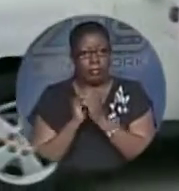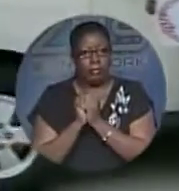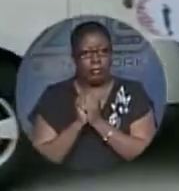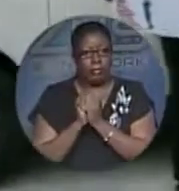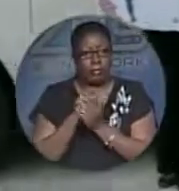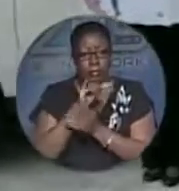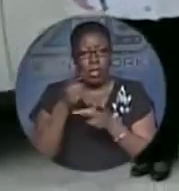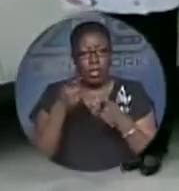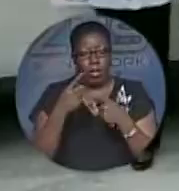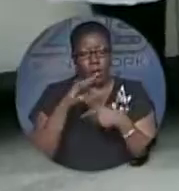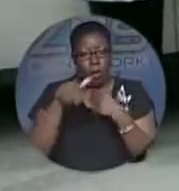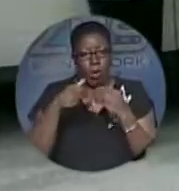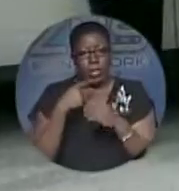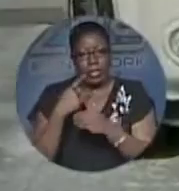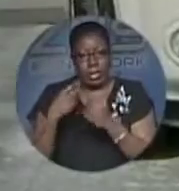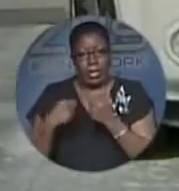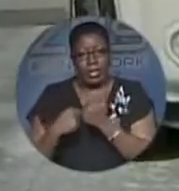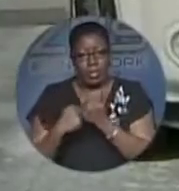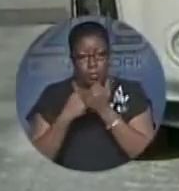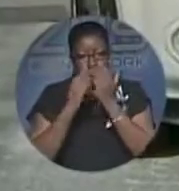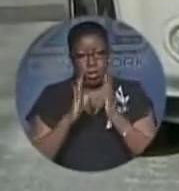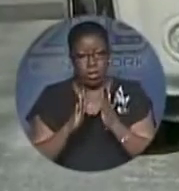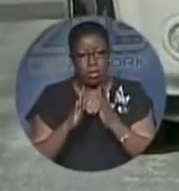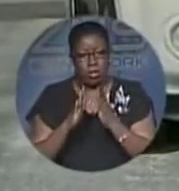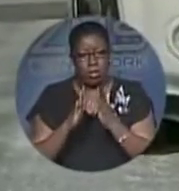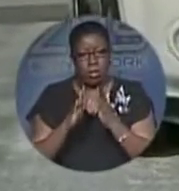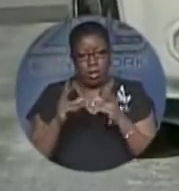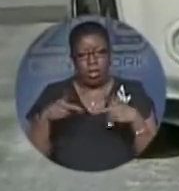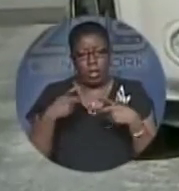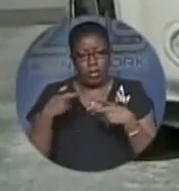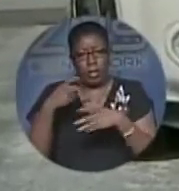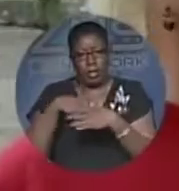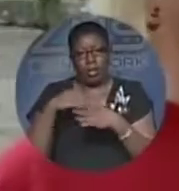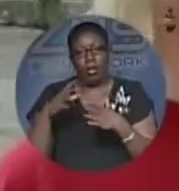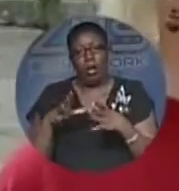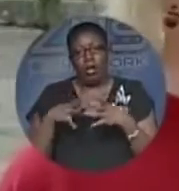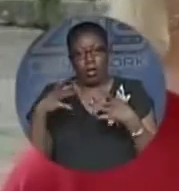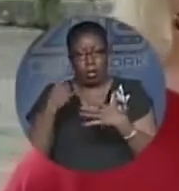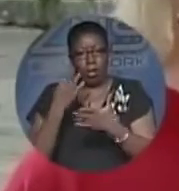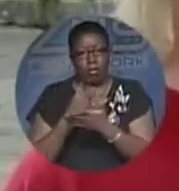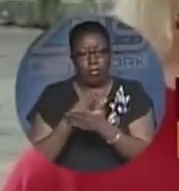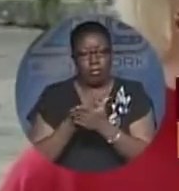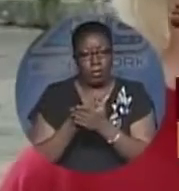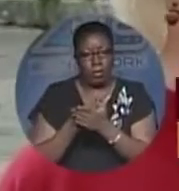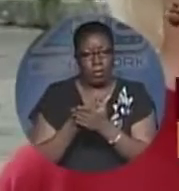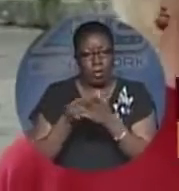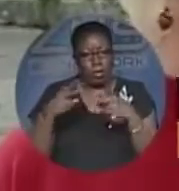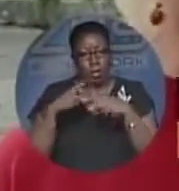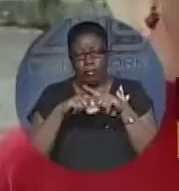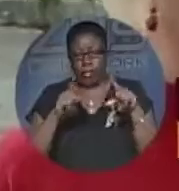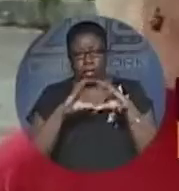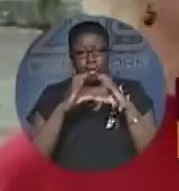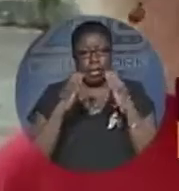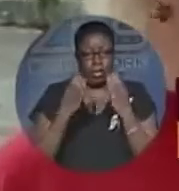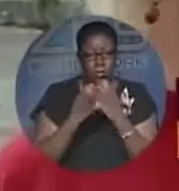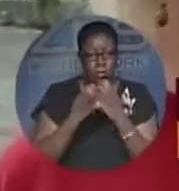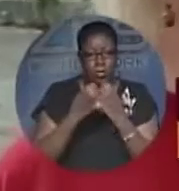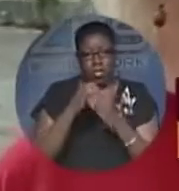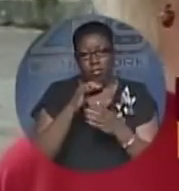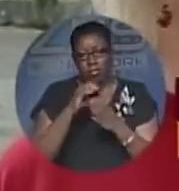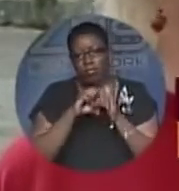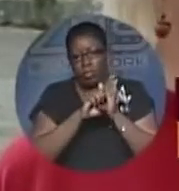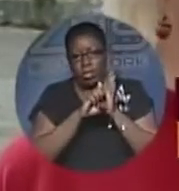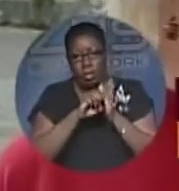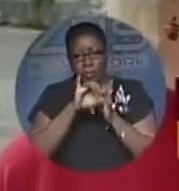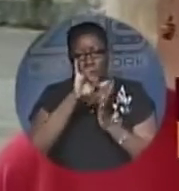Hall says sponsors have been most generous. We've got great local support from companies such as Jet Wash